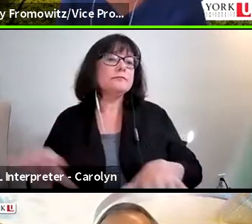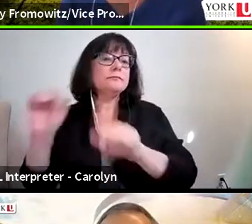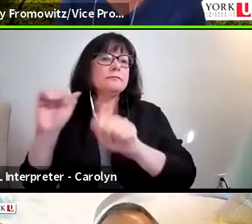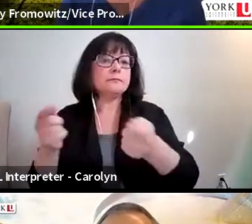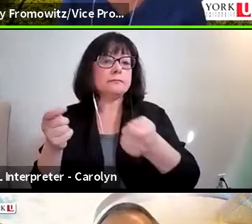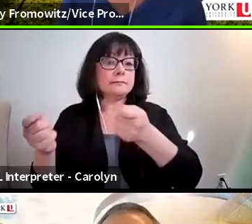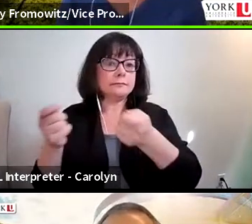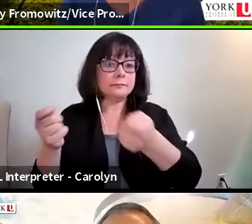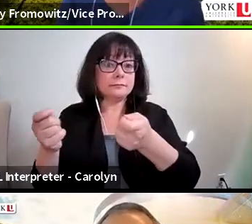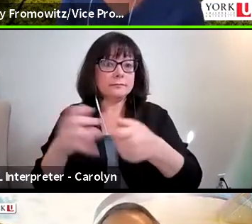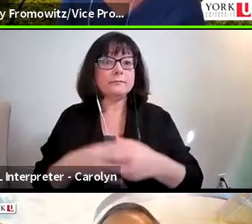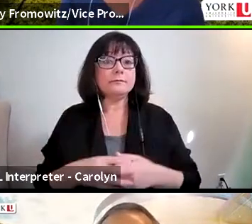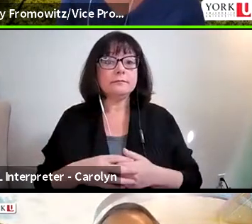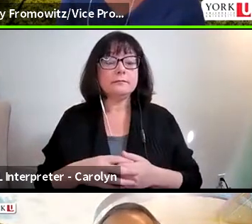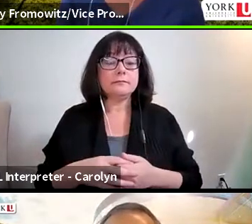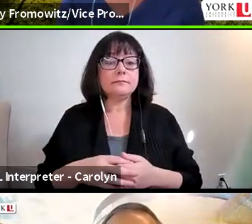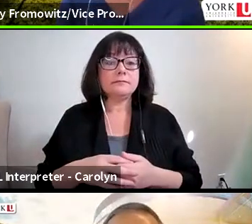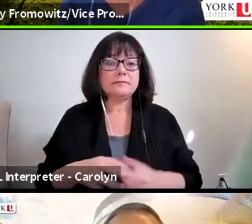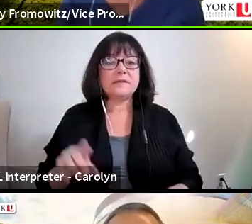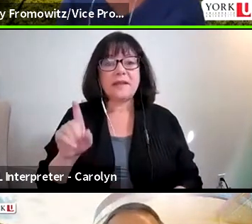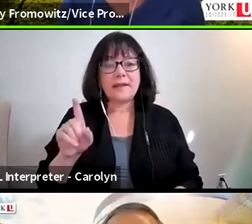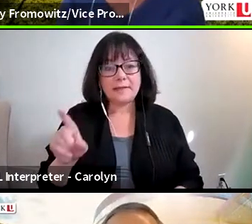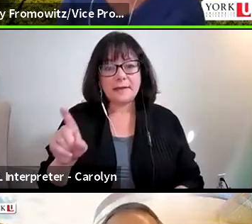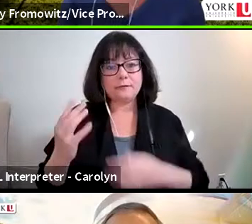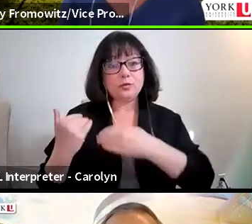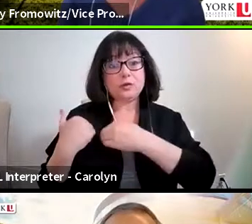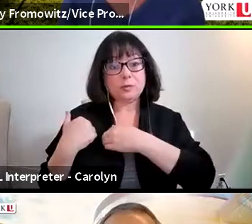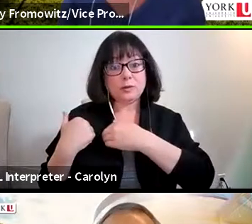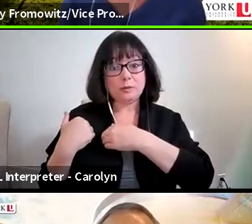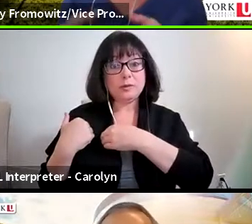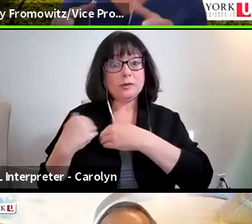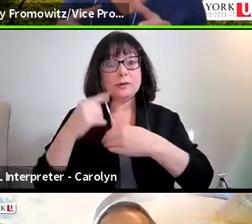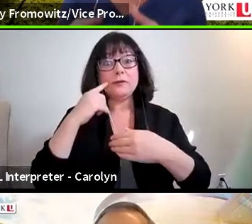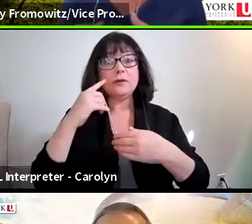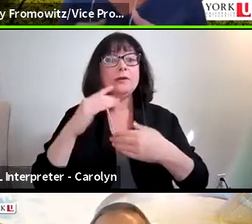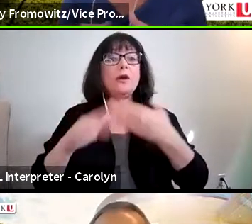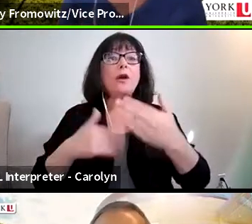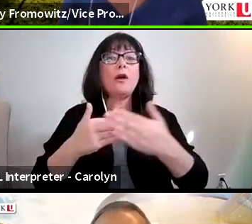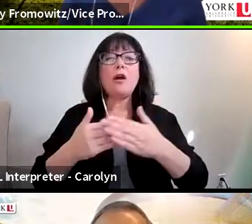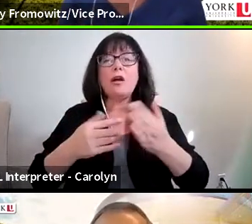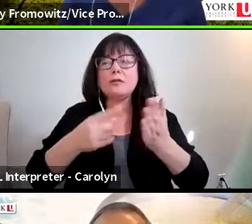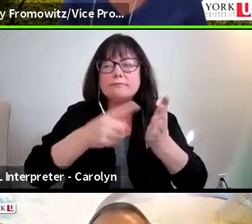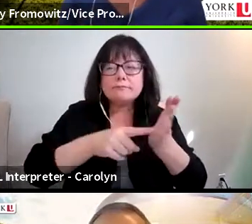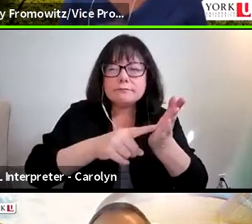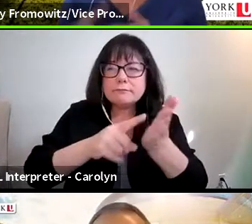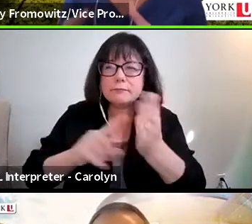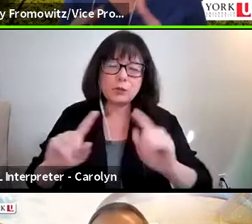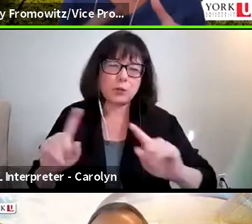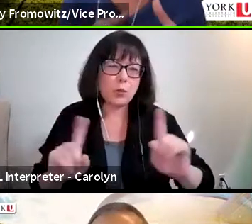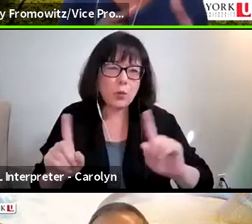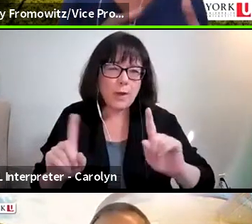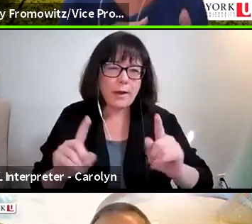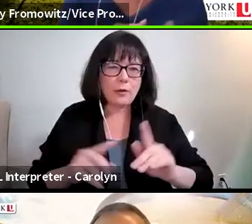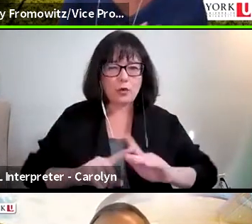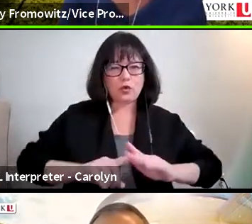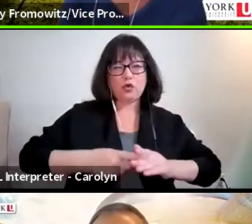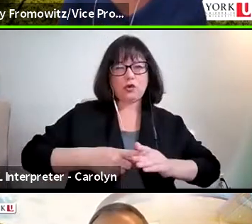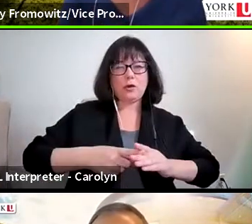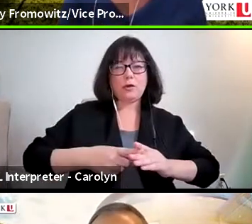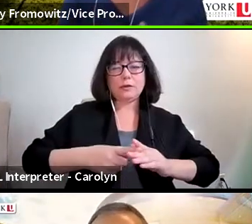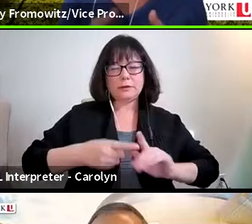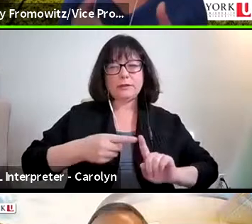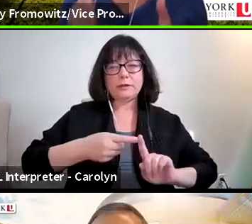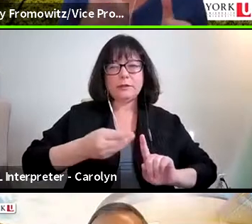is accountable and responsible for all contact tracing. They work with the individual, student, staff,